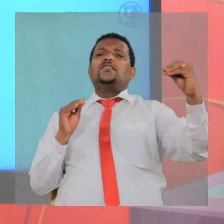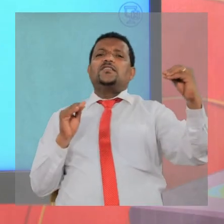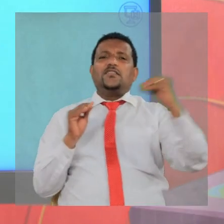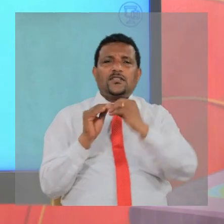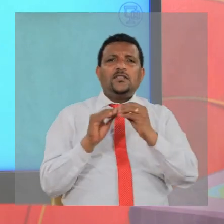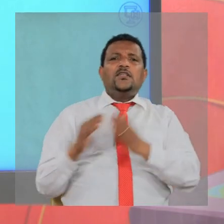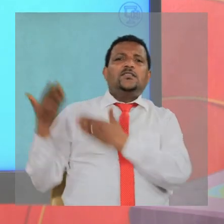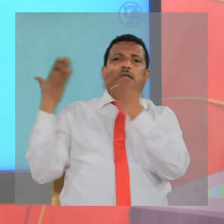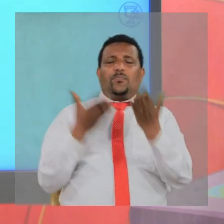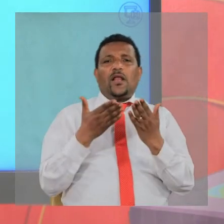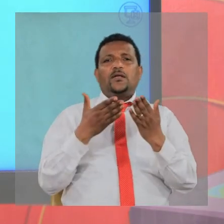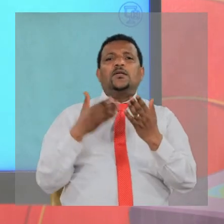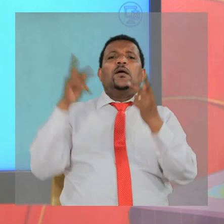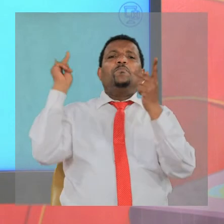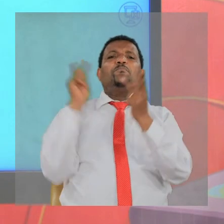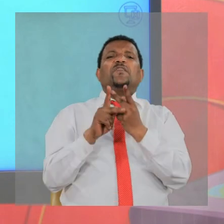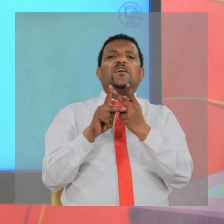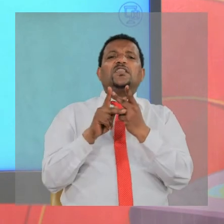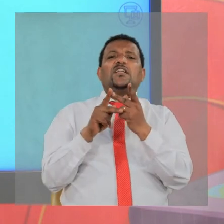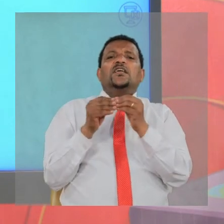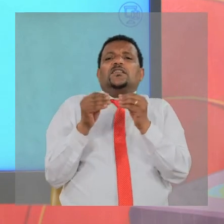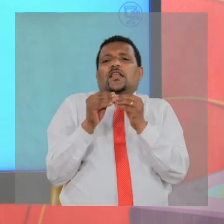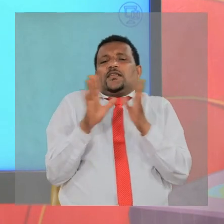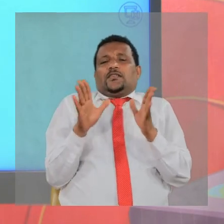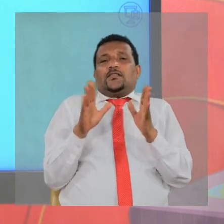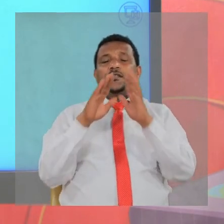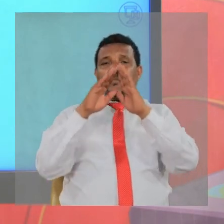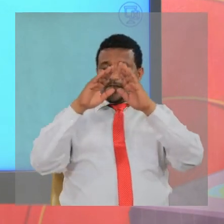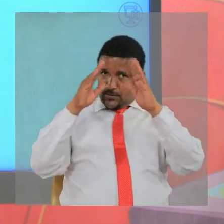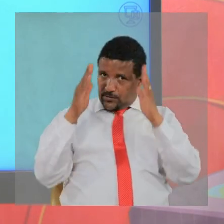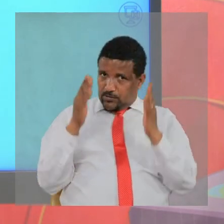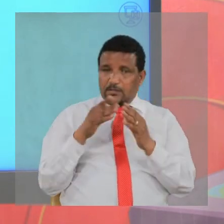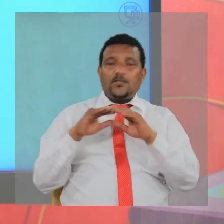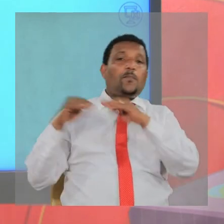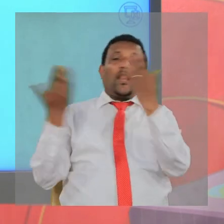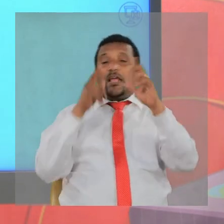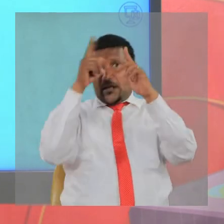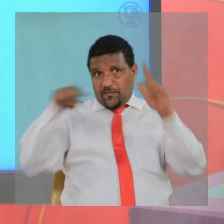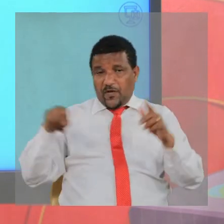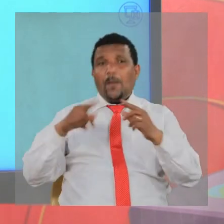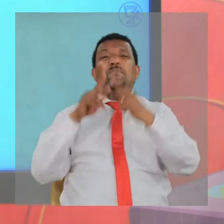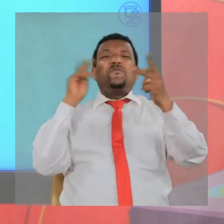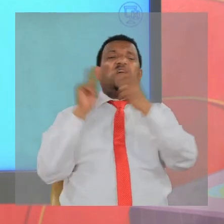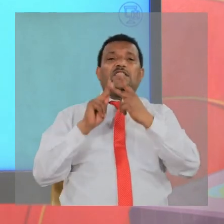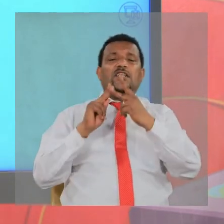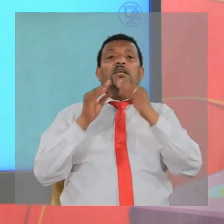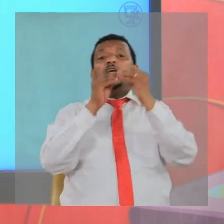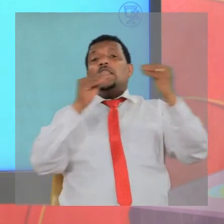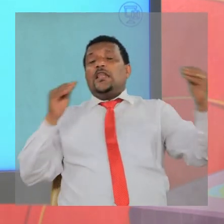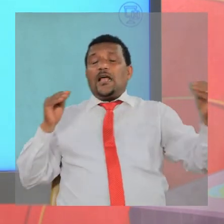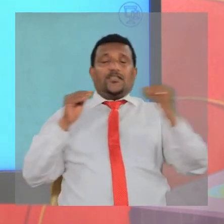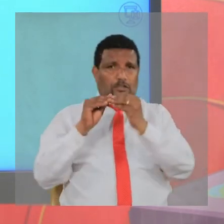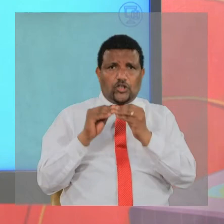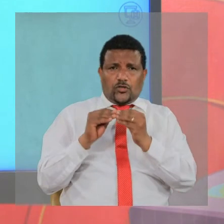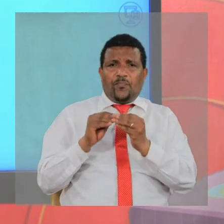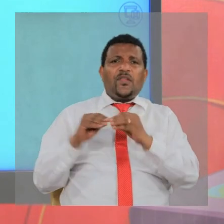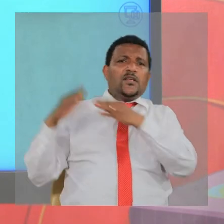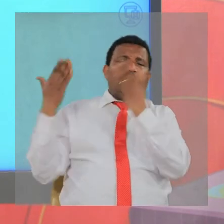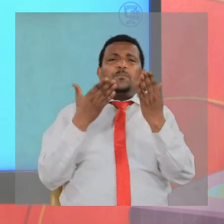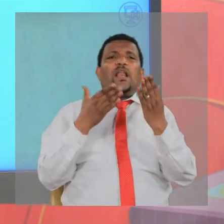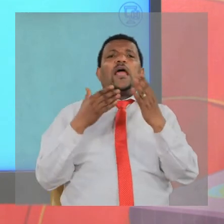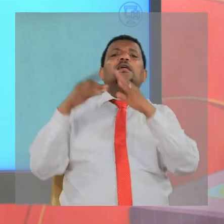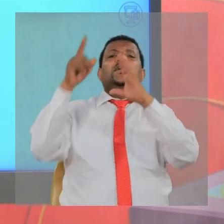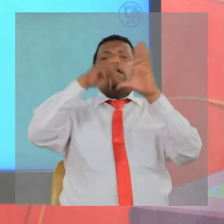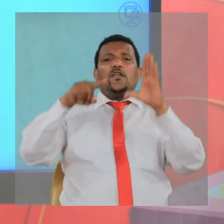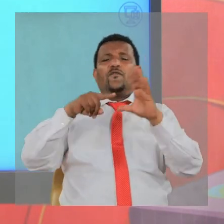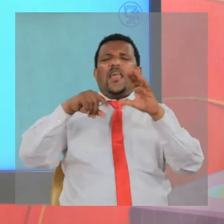and perfectly inelastic supply curve. The perfectly elastic supply curve indicates that any amount of a product is